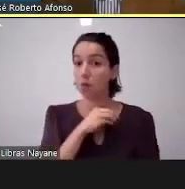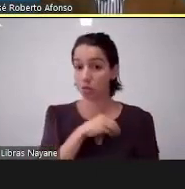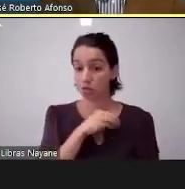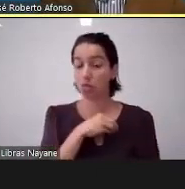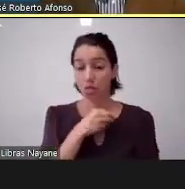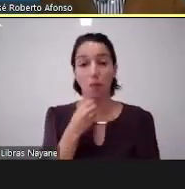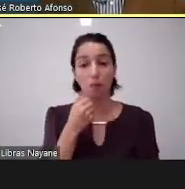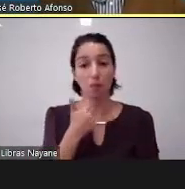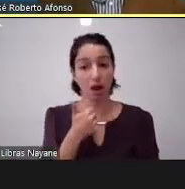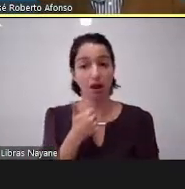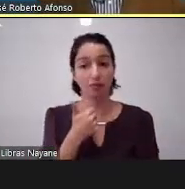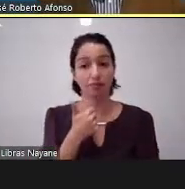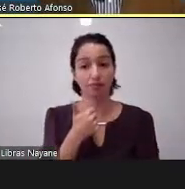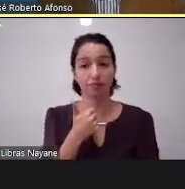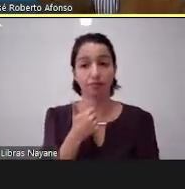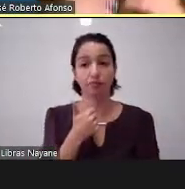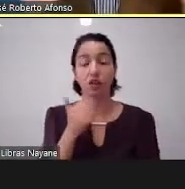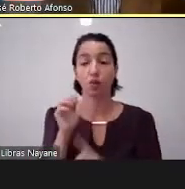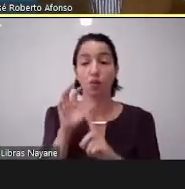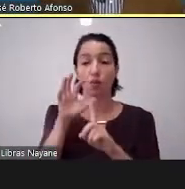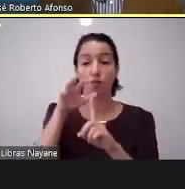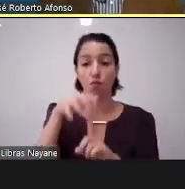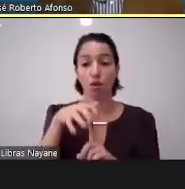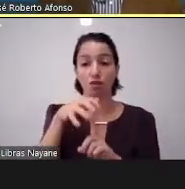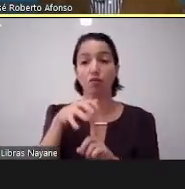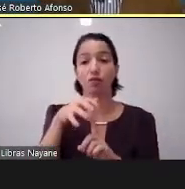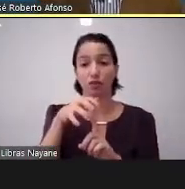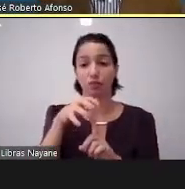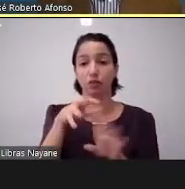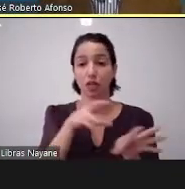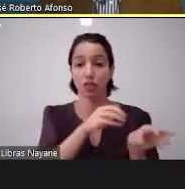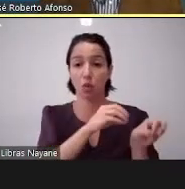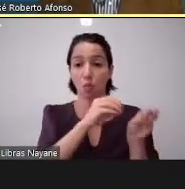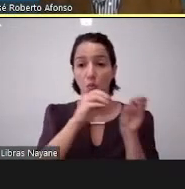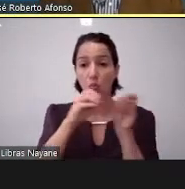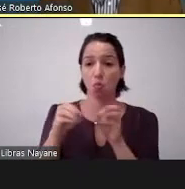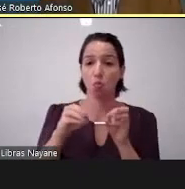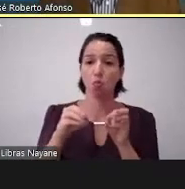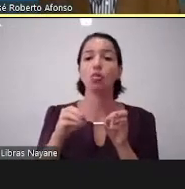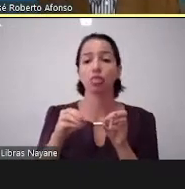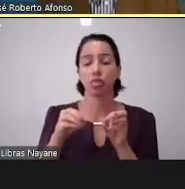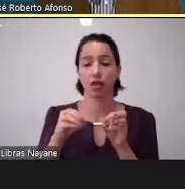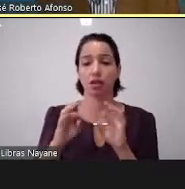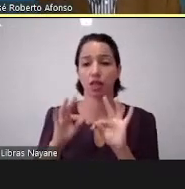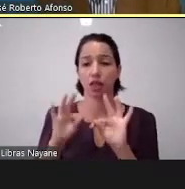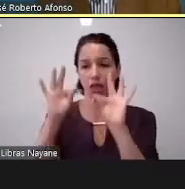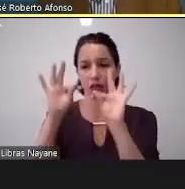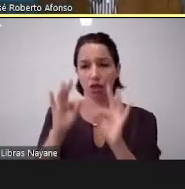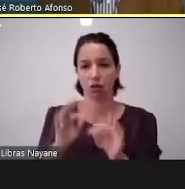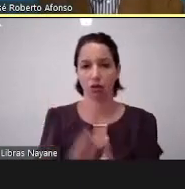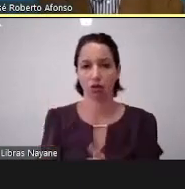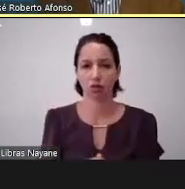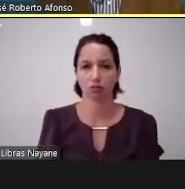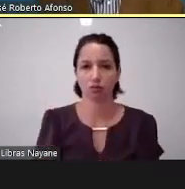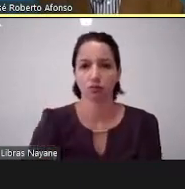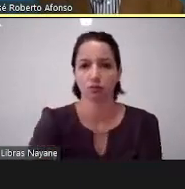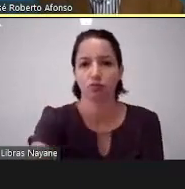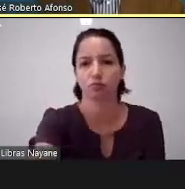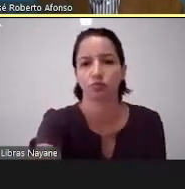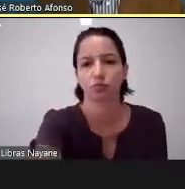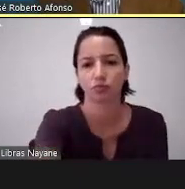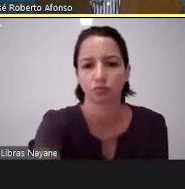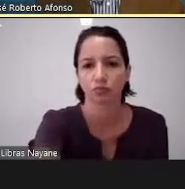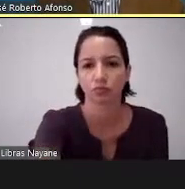well-qualified and well-paid workers are being more affected by this technological